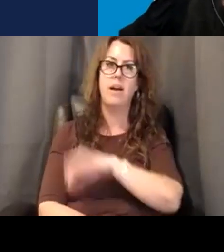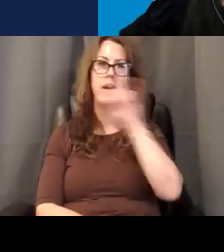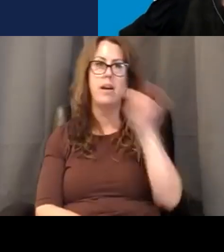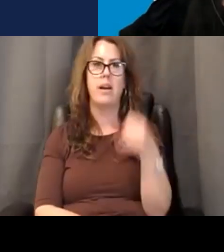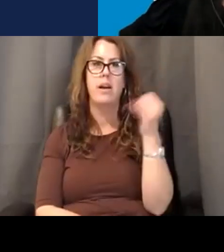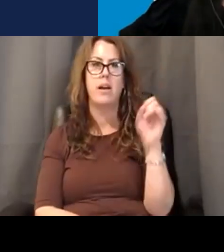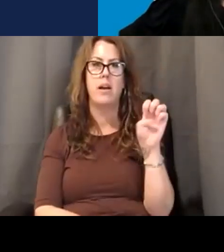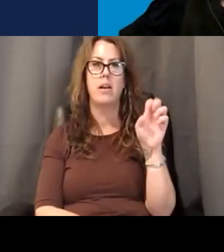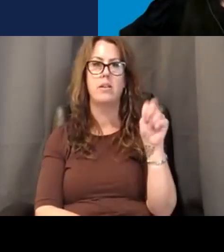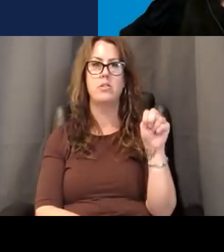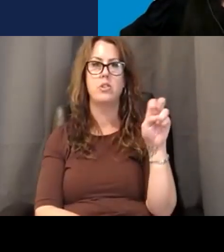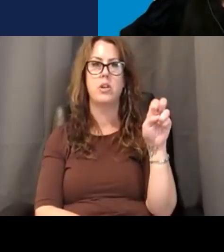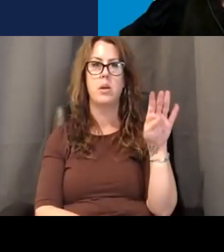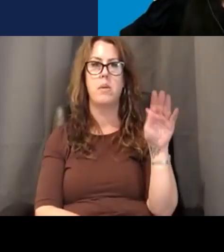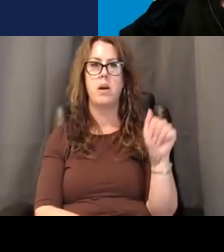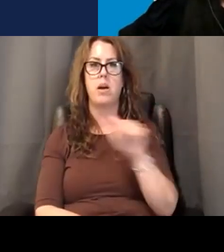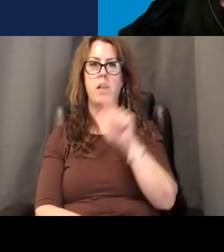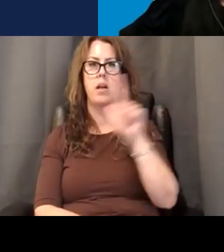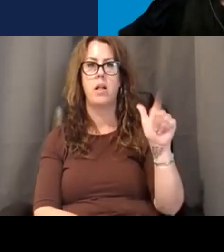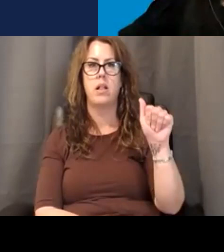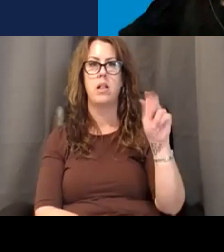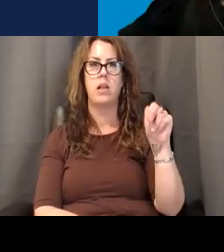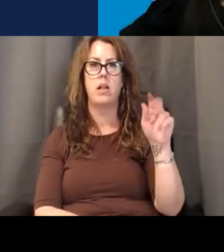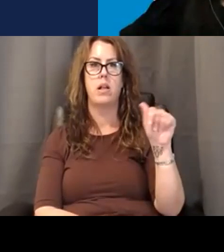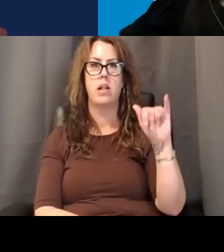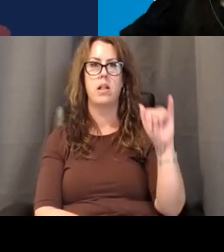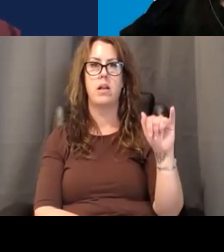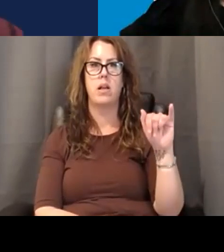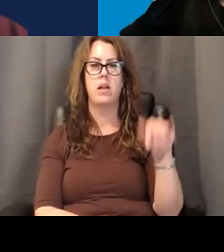Balahai. I work in Yolo County